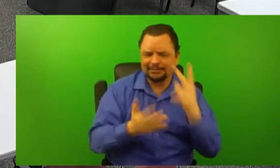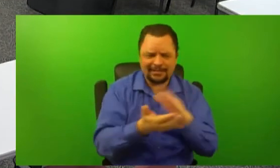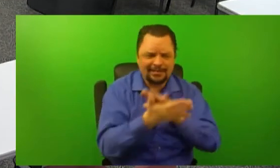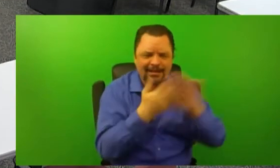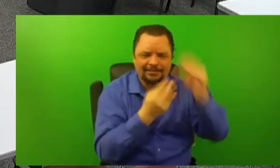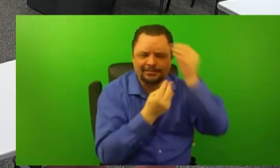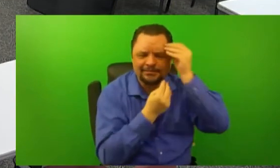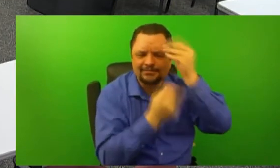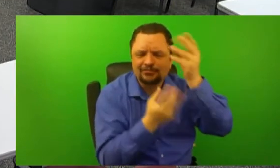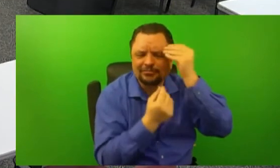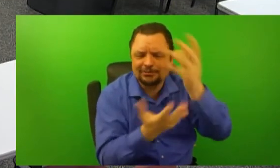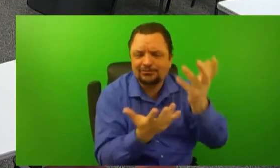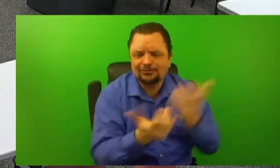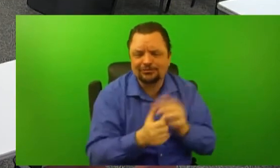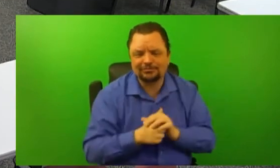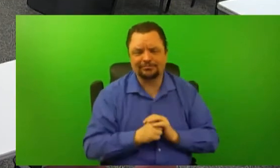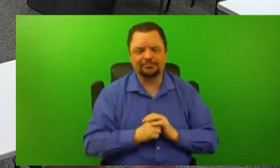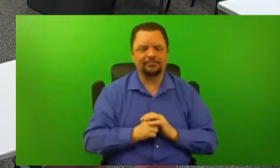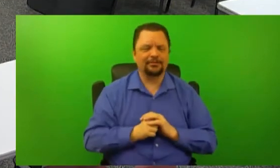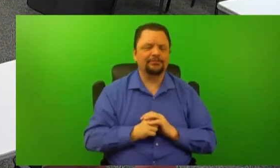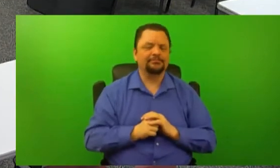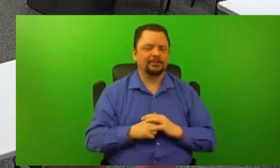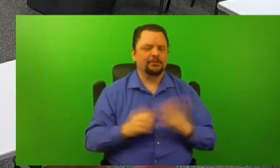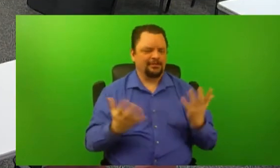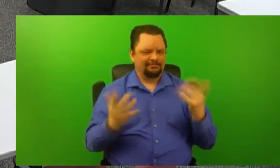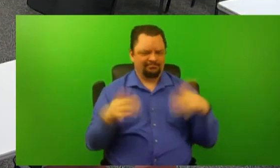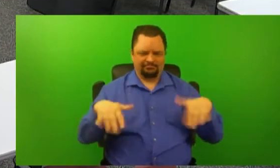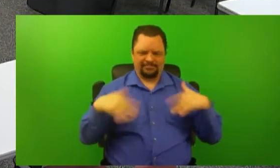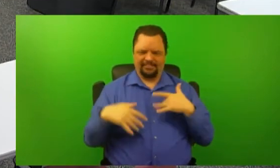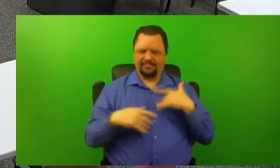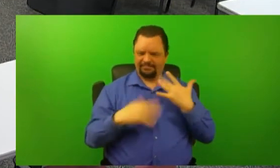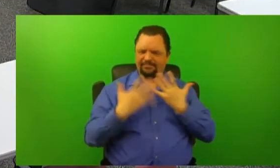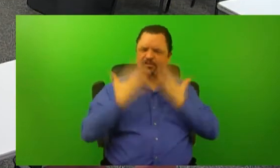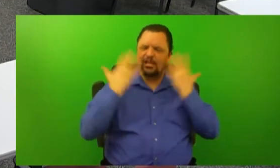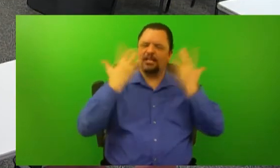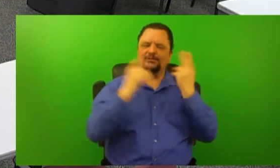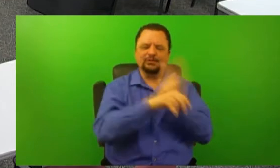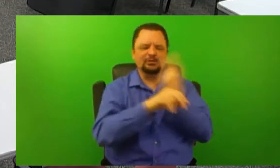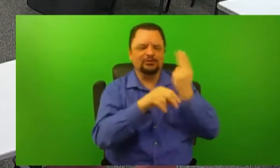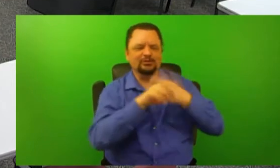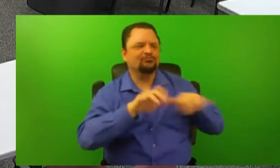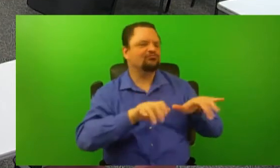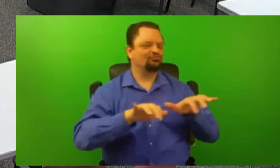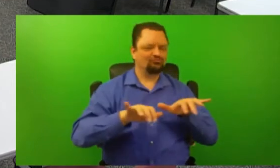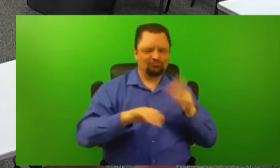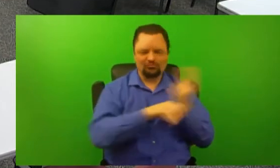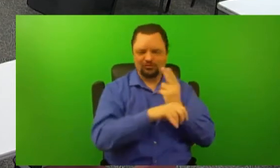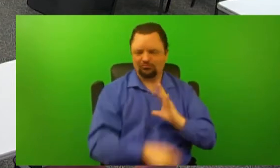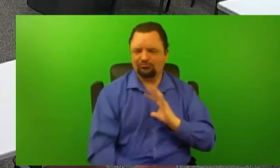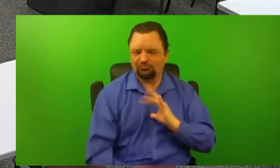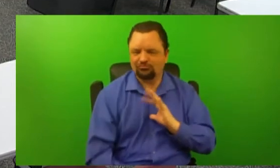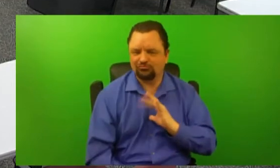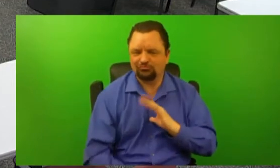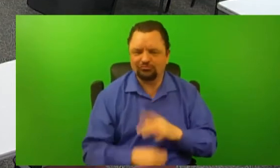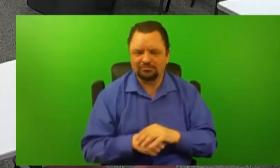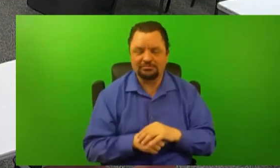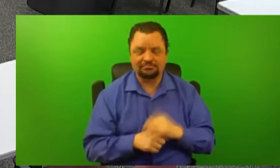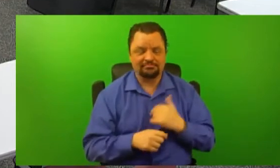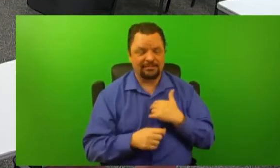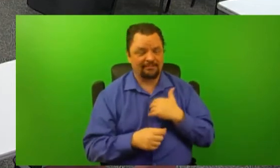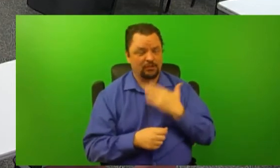user-friendly is a good thing. I think we have at least two SMEs up there, Dr. Bina and Fadi. What would be